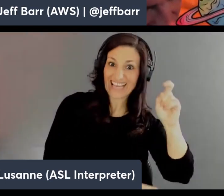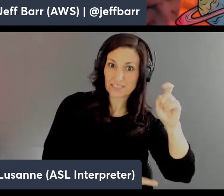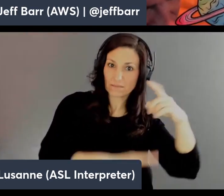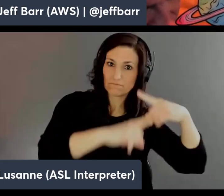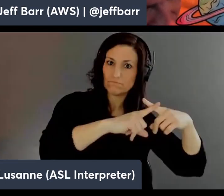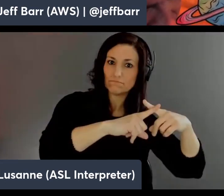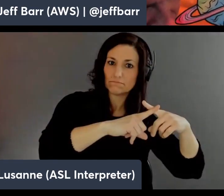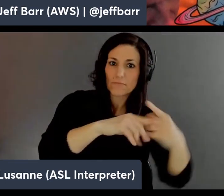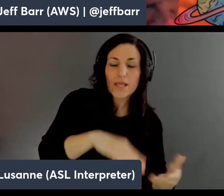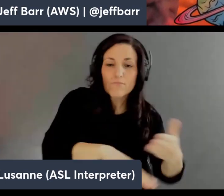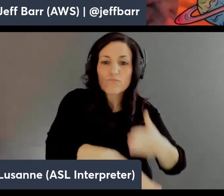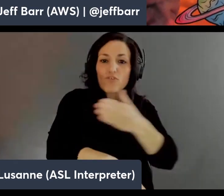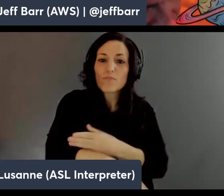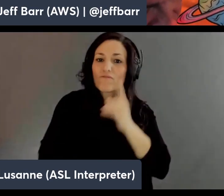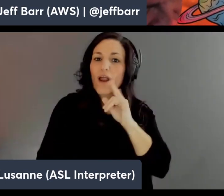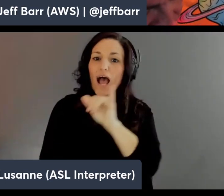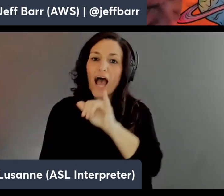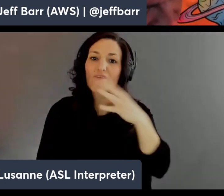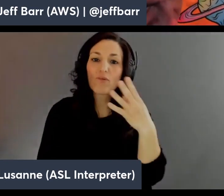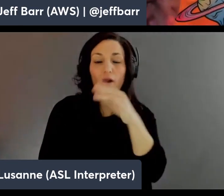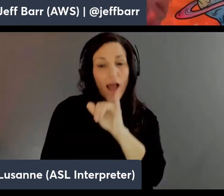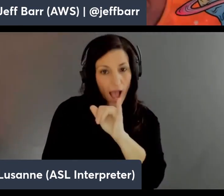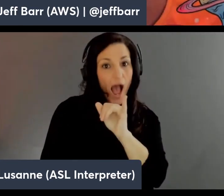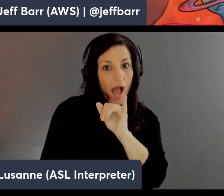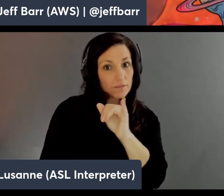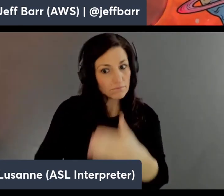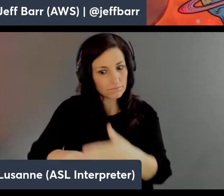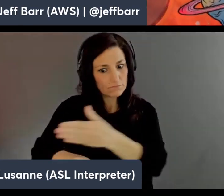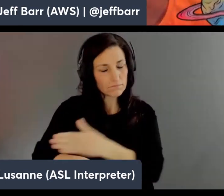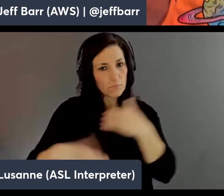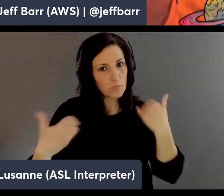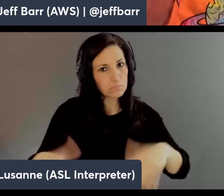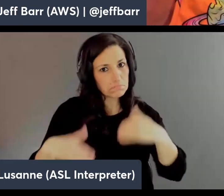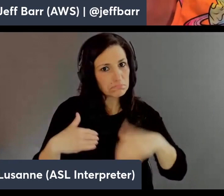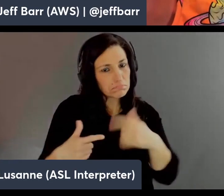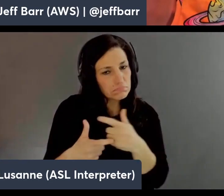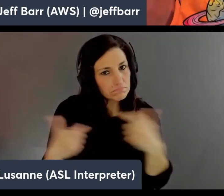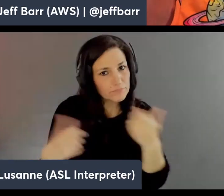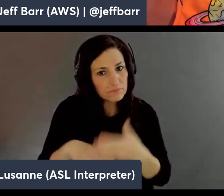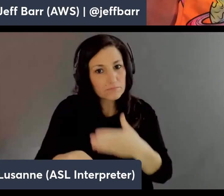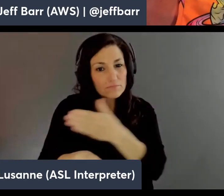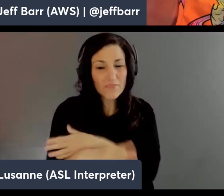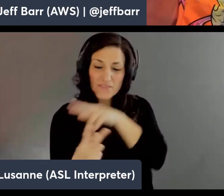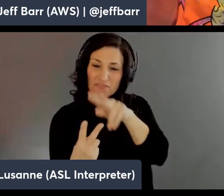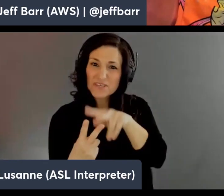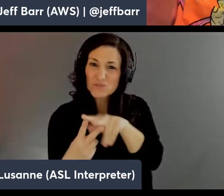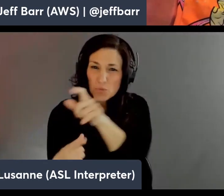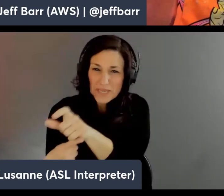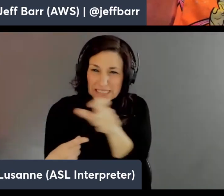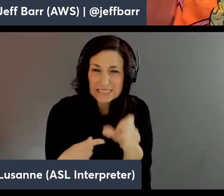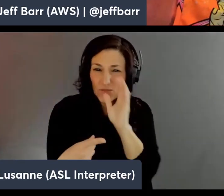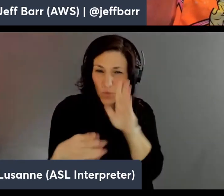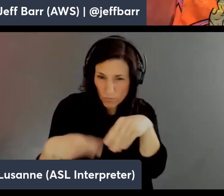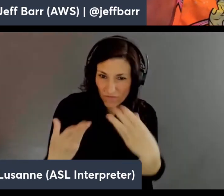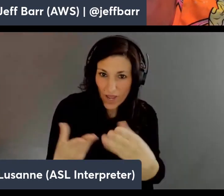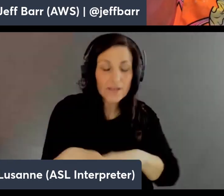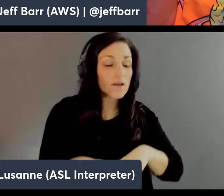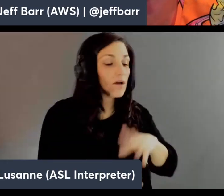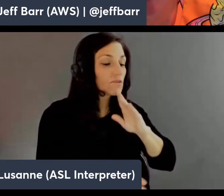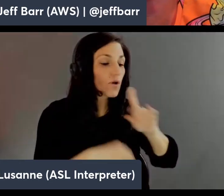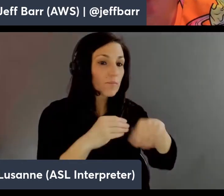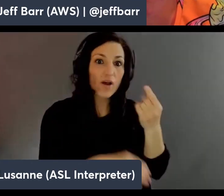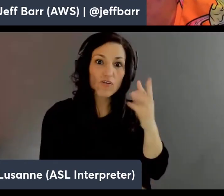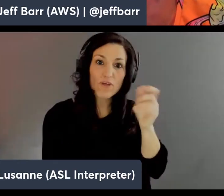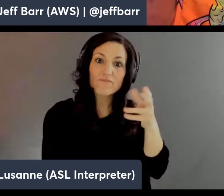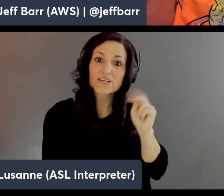new I4I instances. That is a significant improvement that these new instances are going to provide. When you talk about Graviton-based instances, what